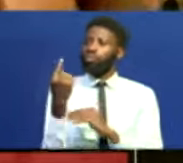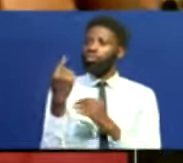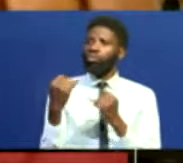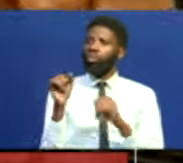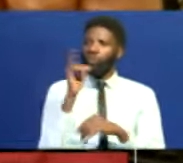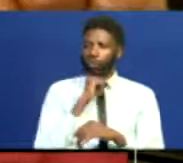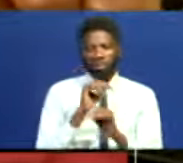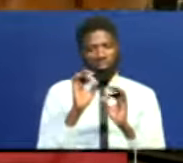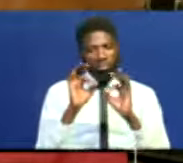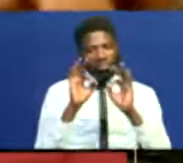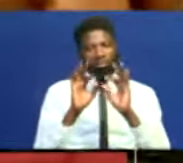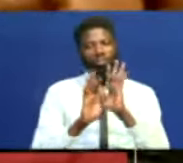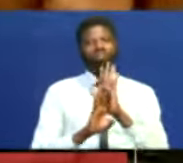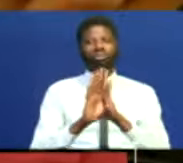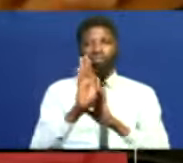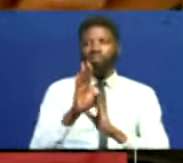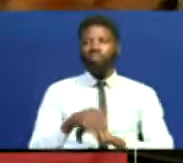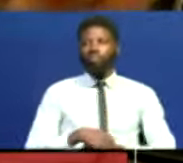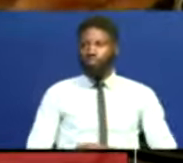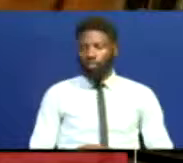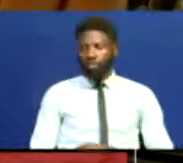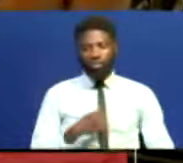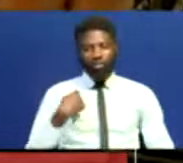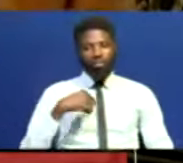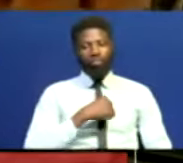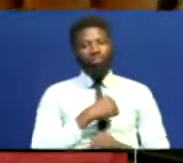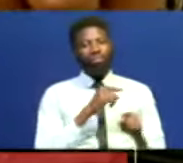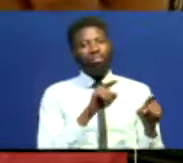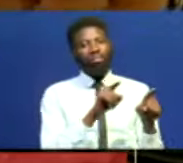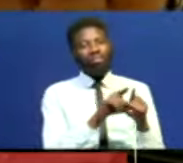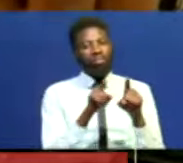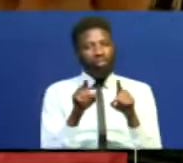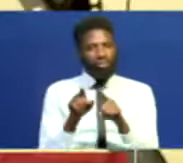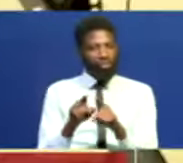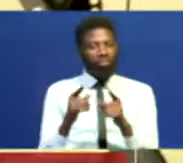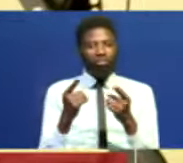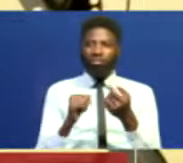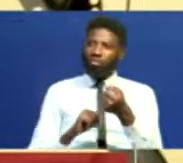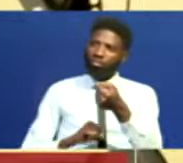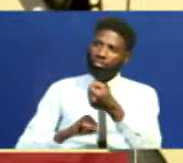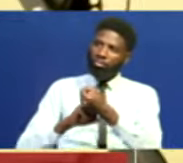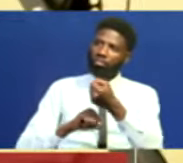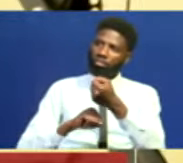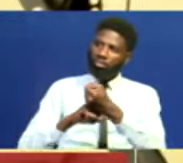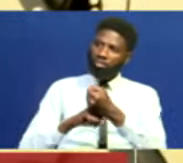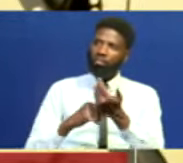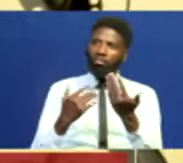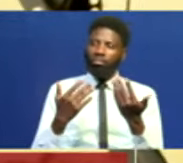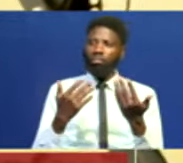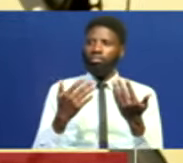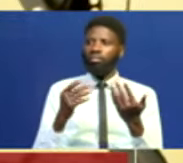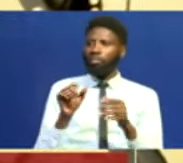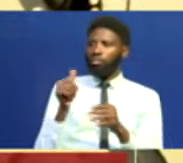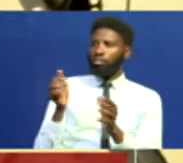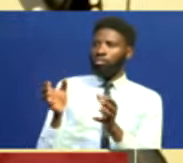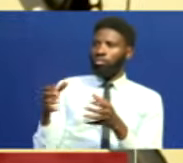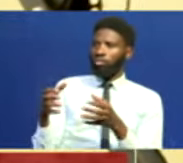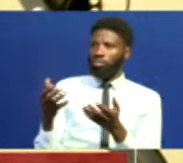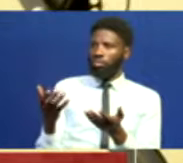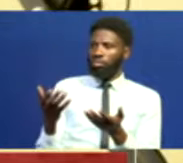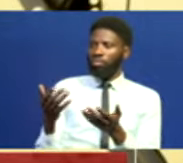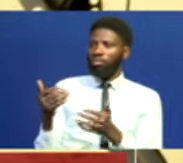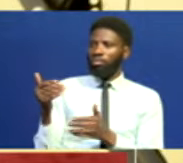zinafanya vizuri, na pia tumeweza kuwapa motisha pia wenzetu wa nchi